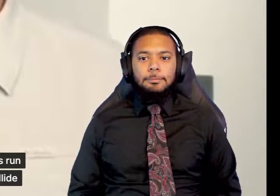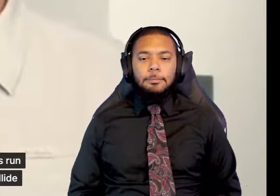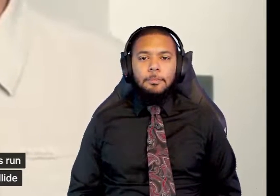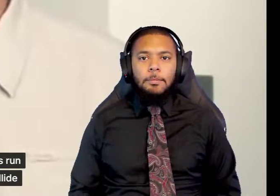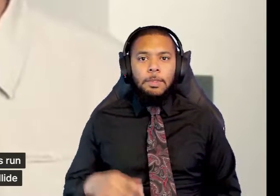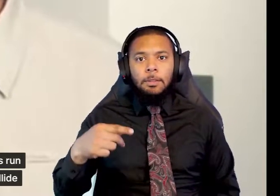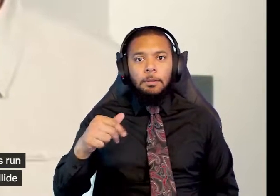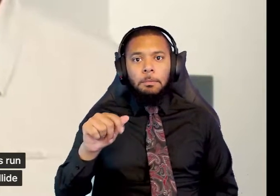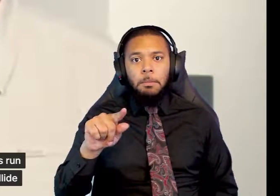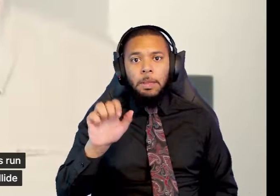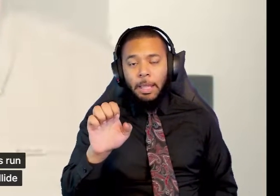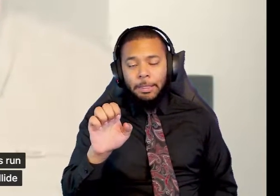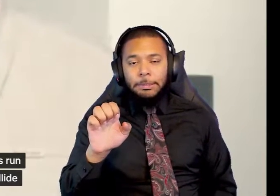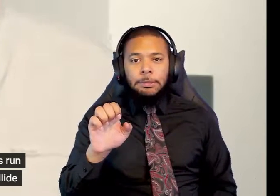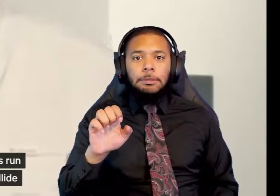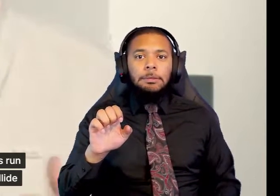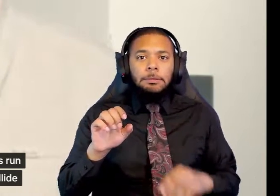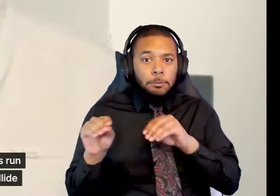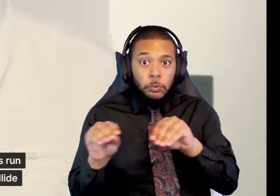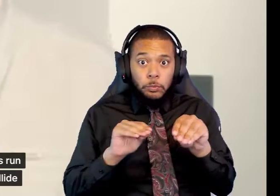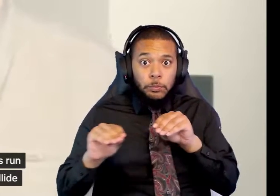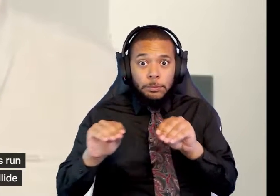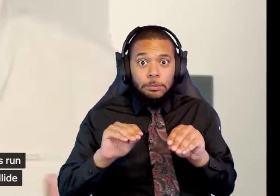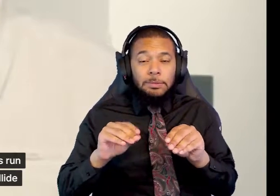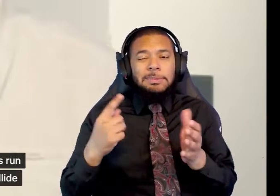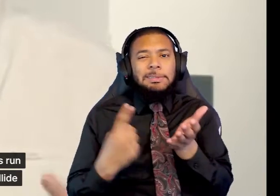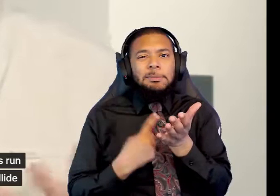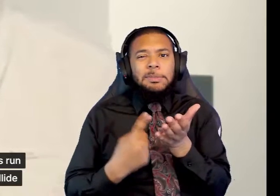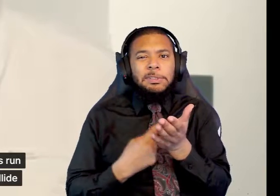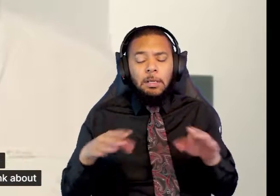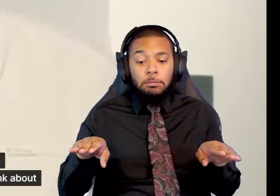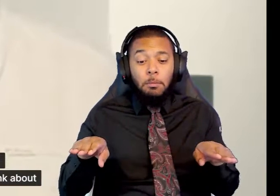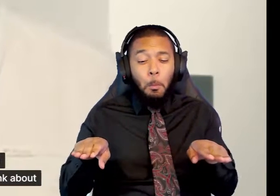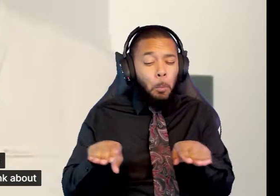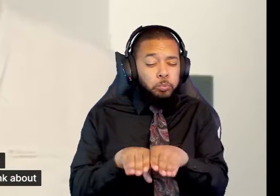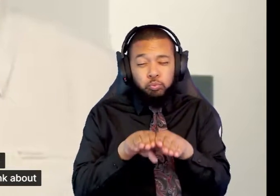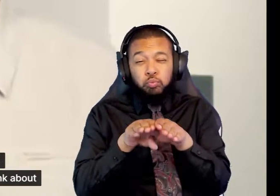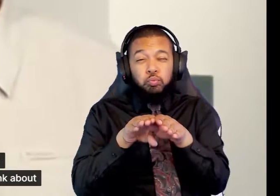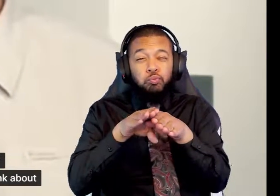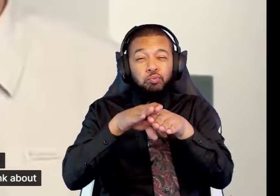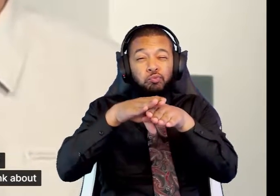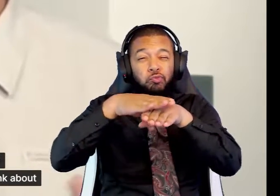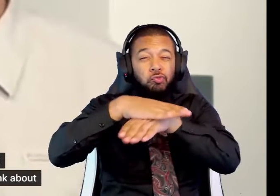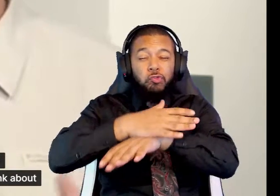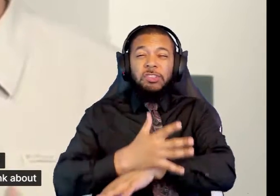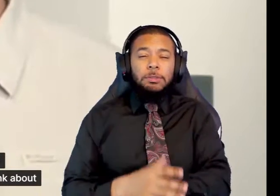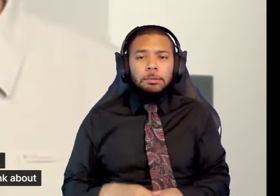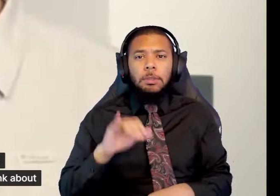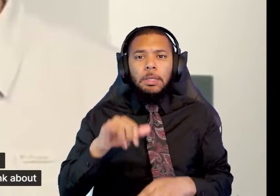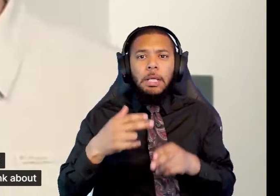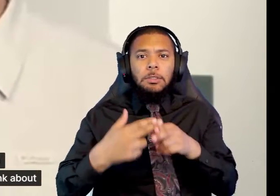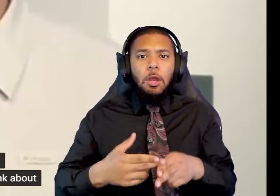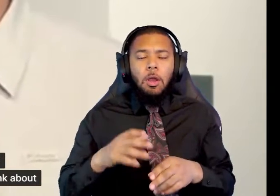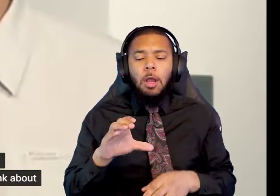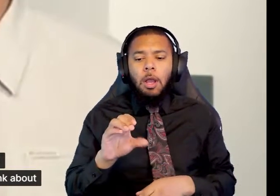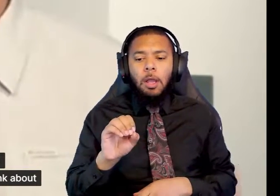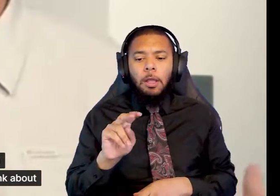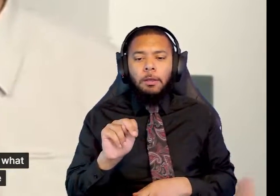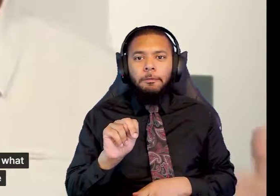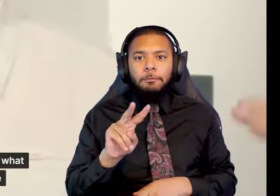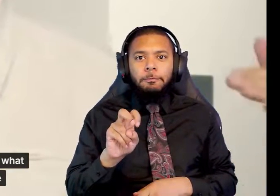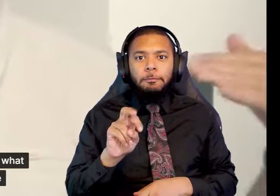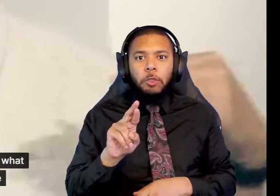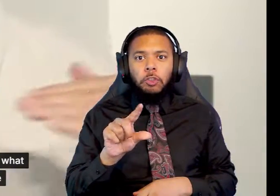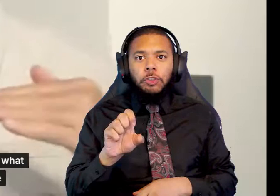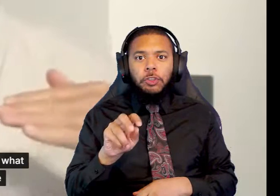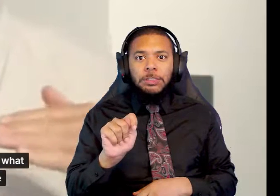In plate tectonics, sometimes plates run into each other. I mean, literally collide with each other. We call that a convergent boundary. And you think